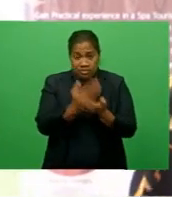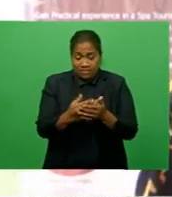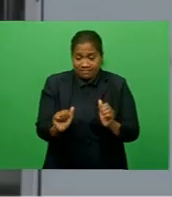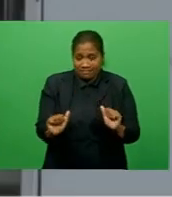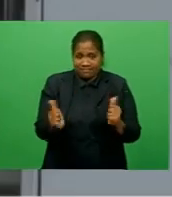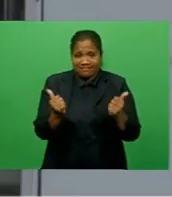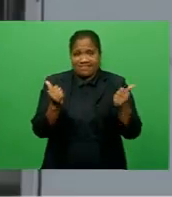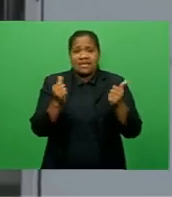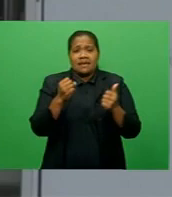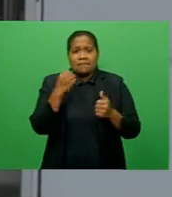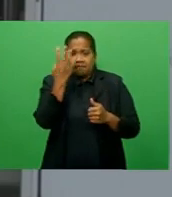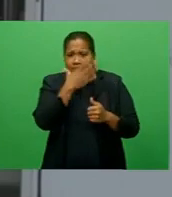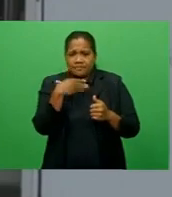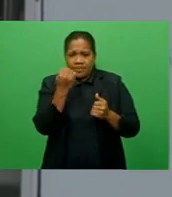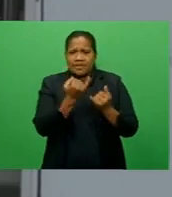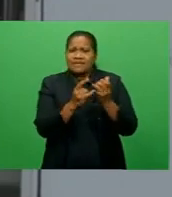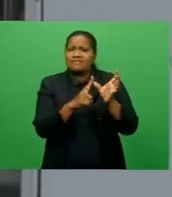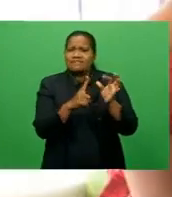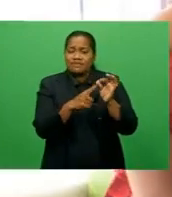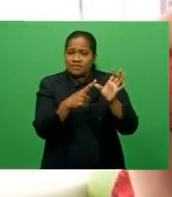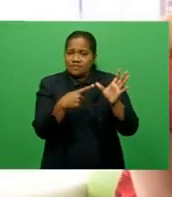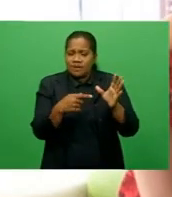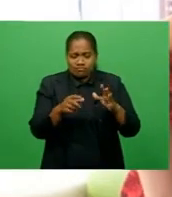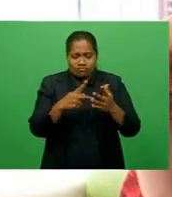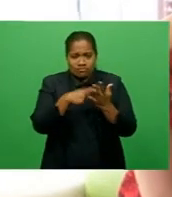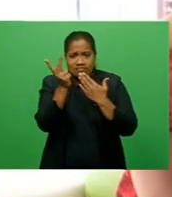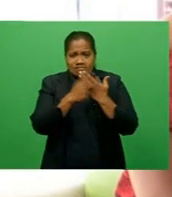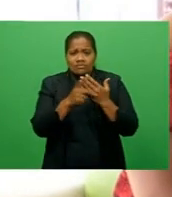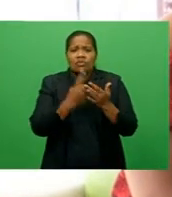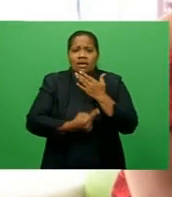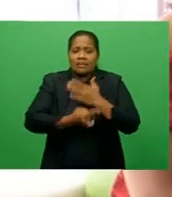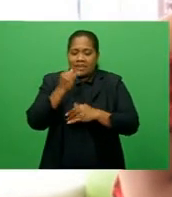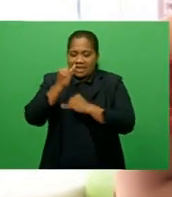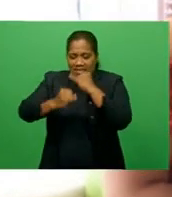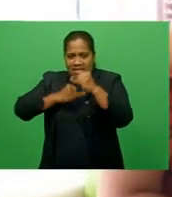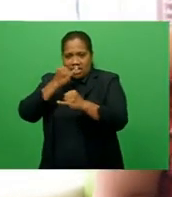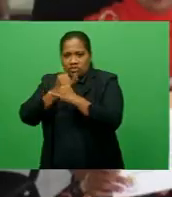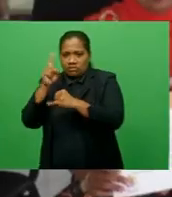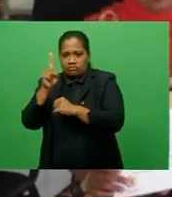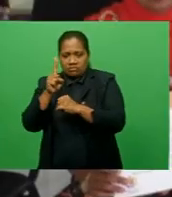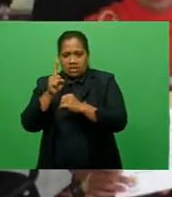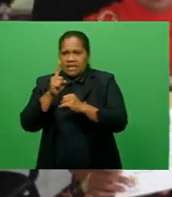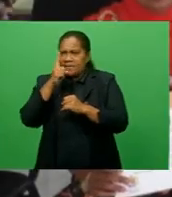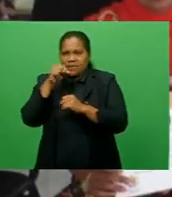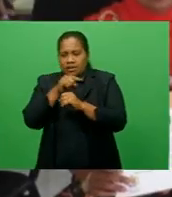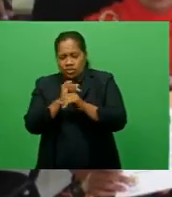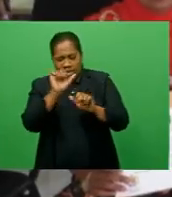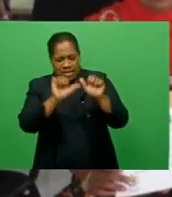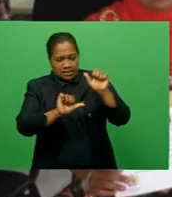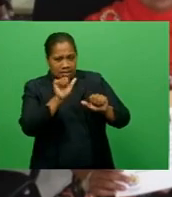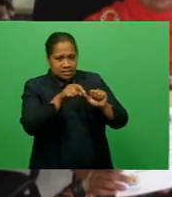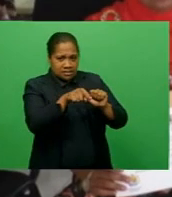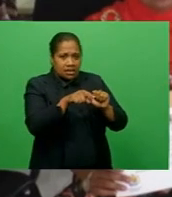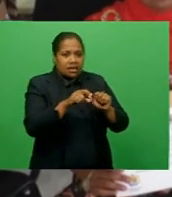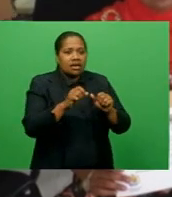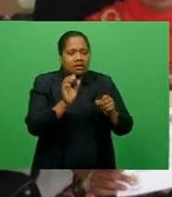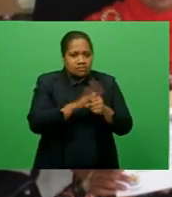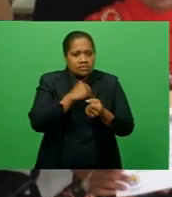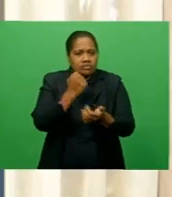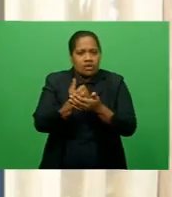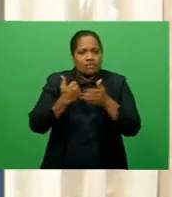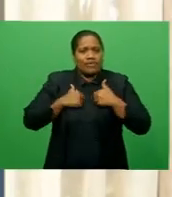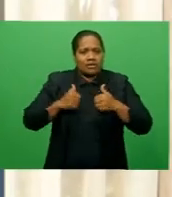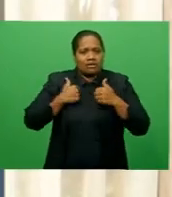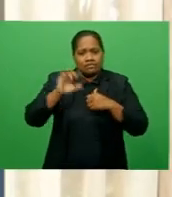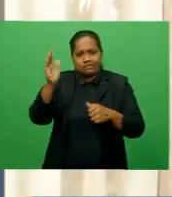spa programs are externally assessed by international assessors, ensuring practical outcomes for students'